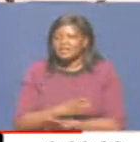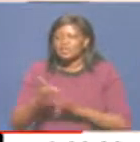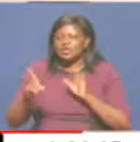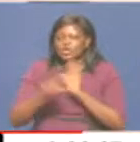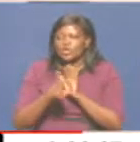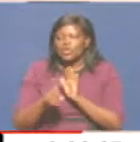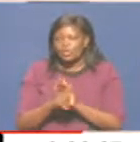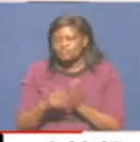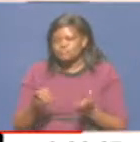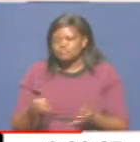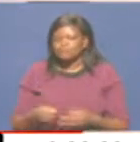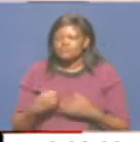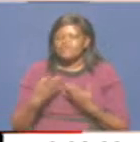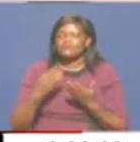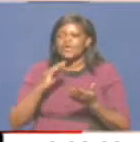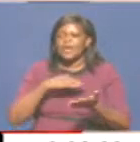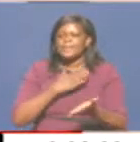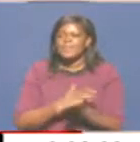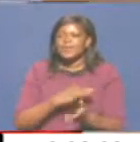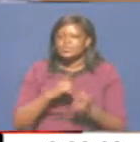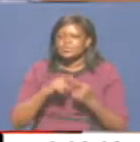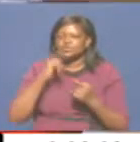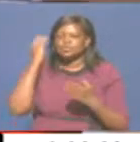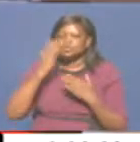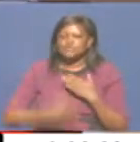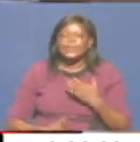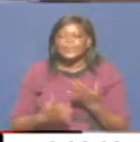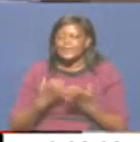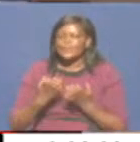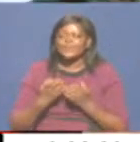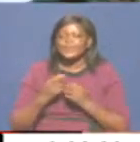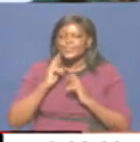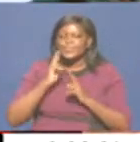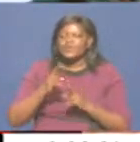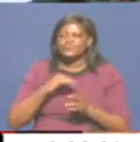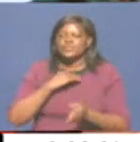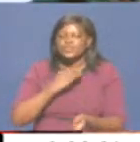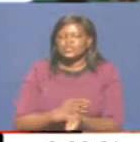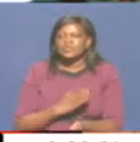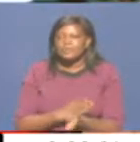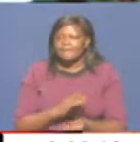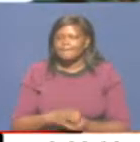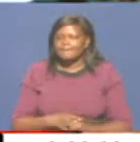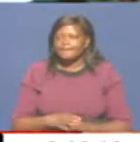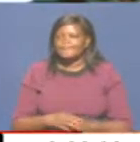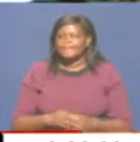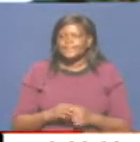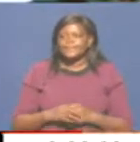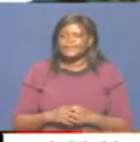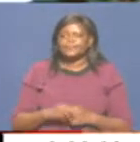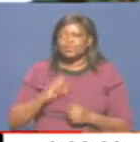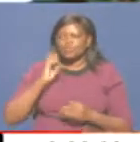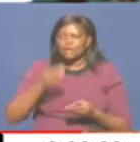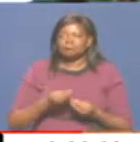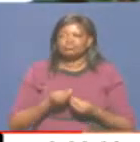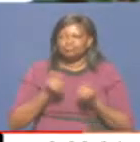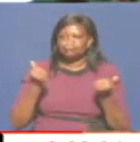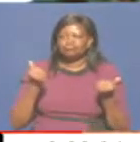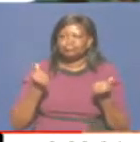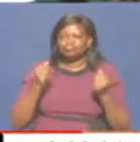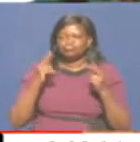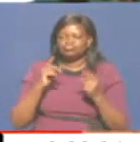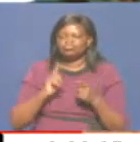gives FRC powers to stop transactions reported to authorities. It will go a long way to address a couple of issues.